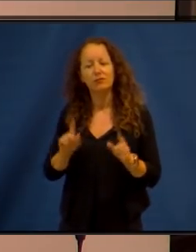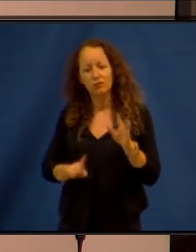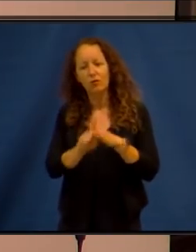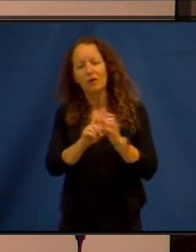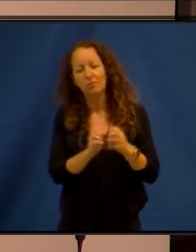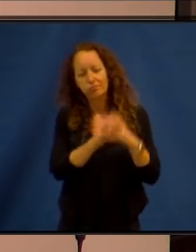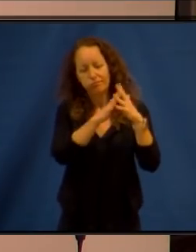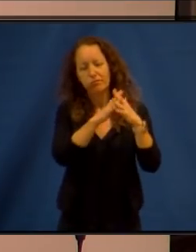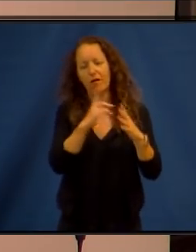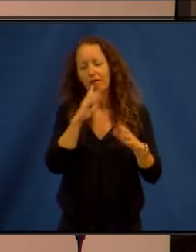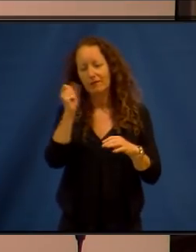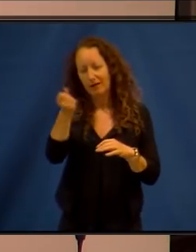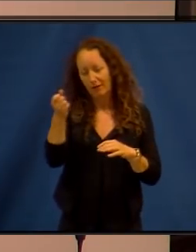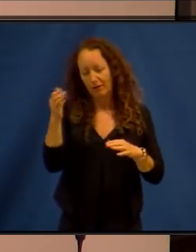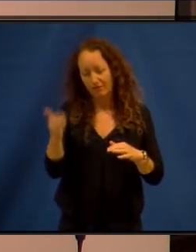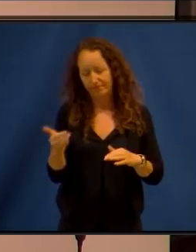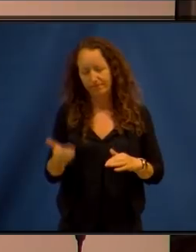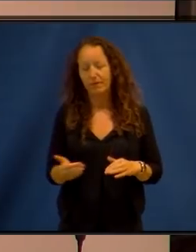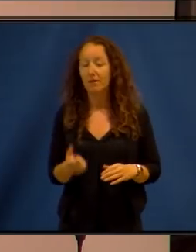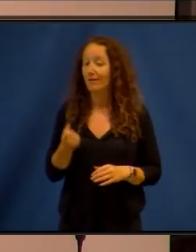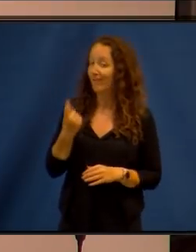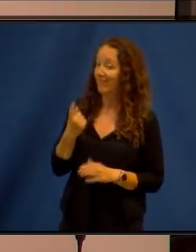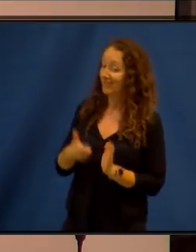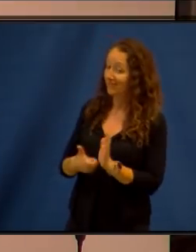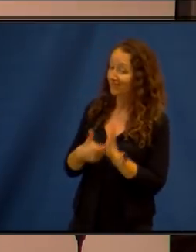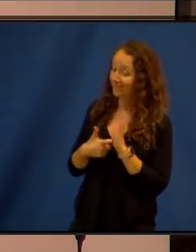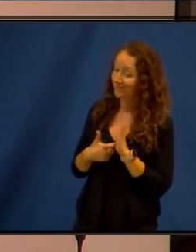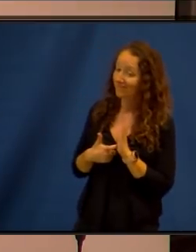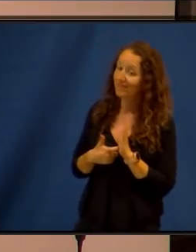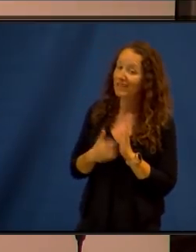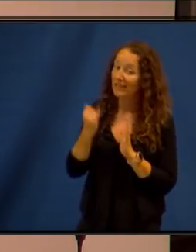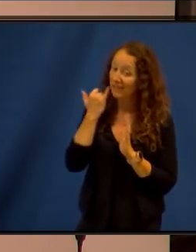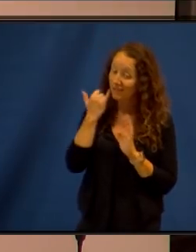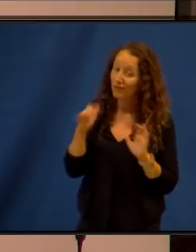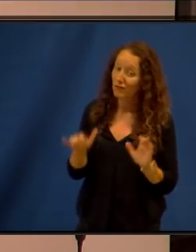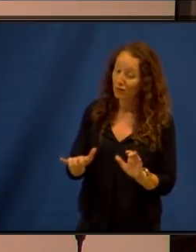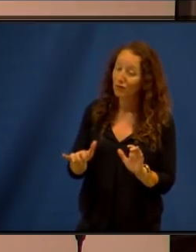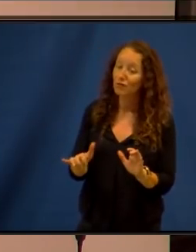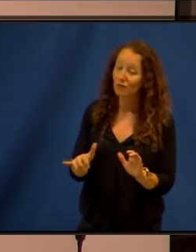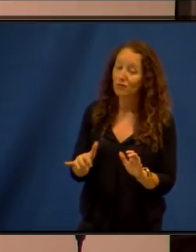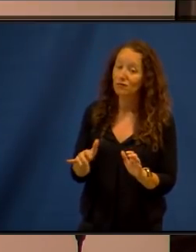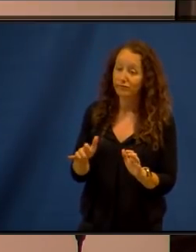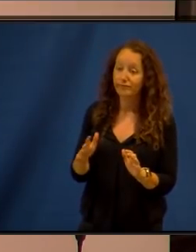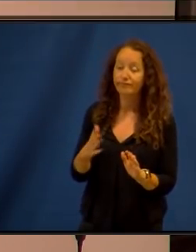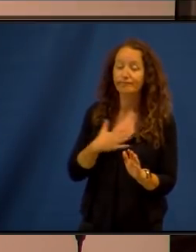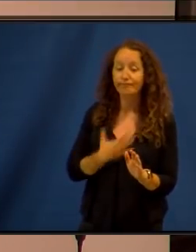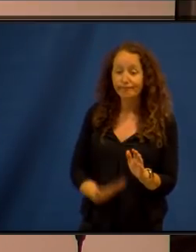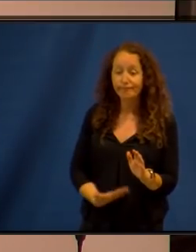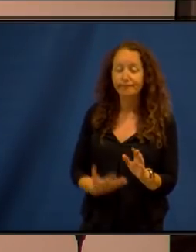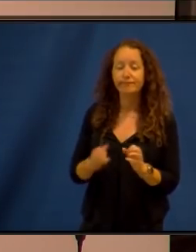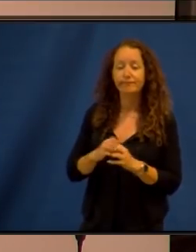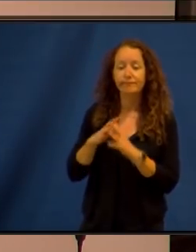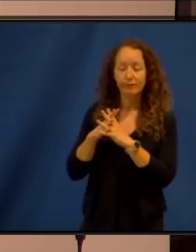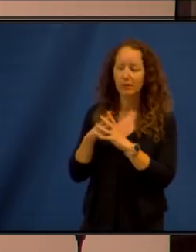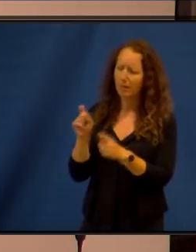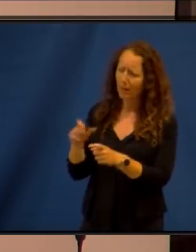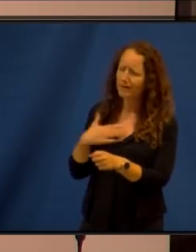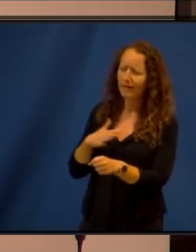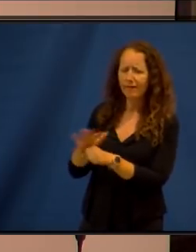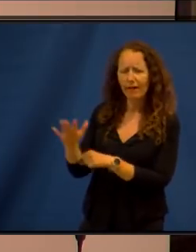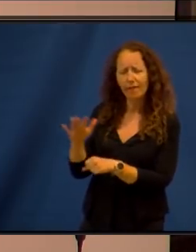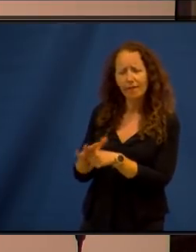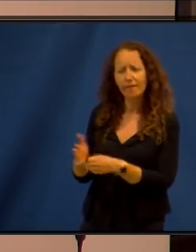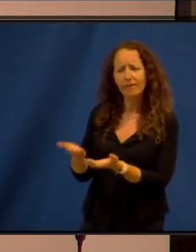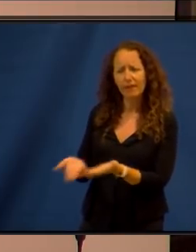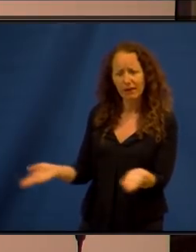And one of the conditions, though, of course, of that is that they must have adequate supplies. So they have to provide their